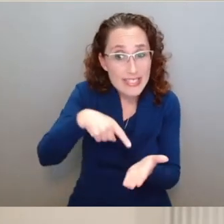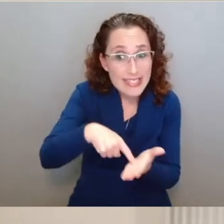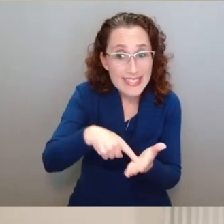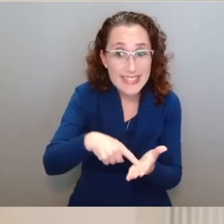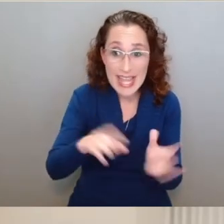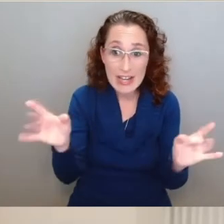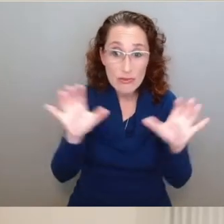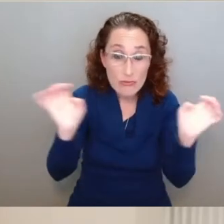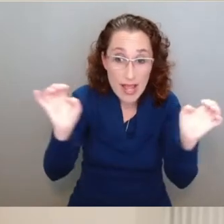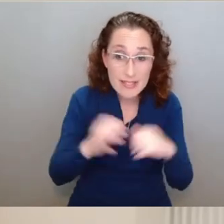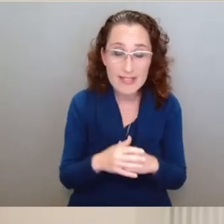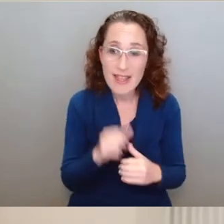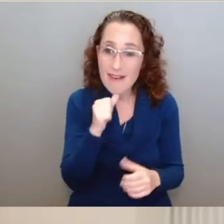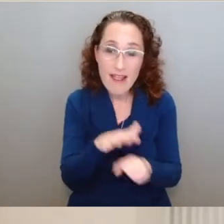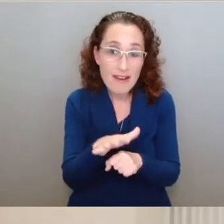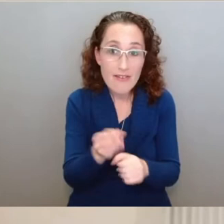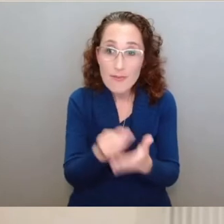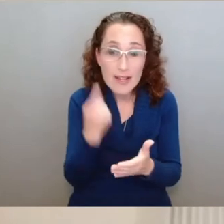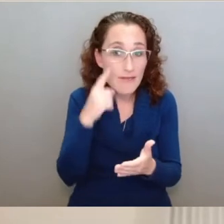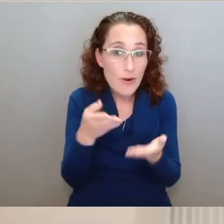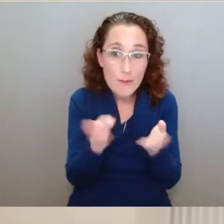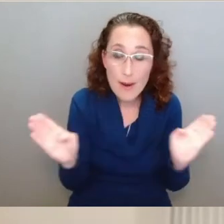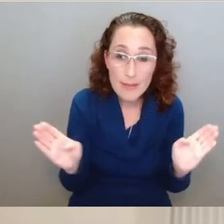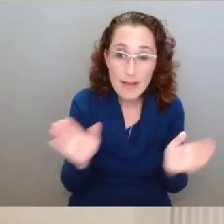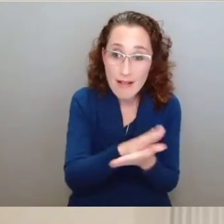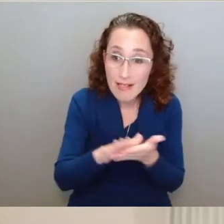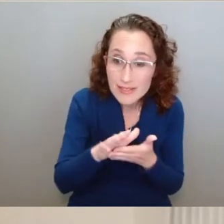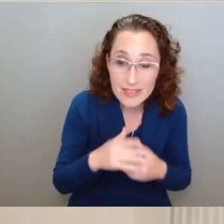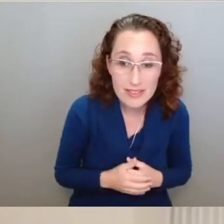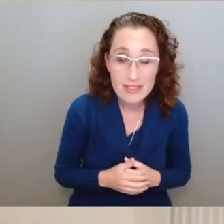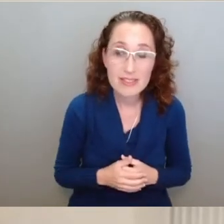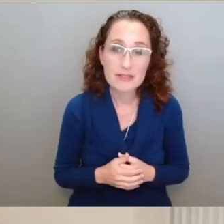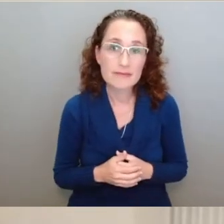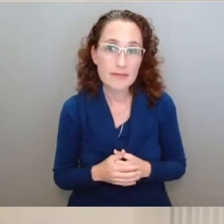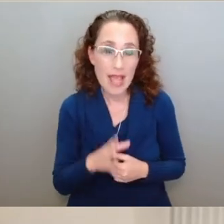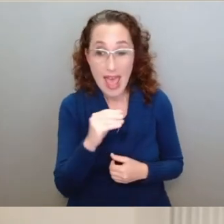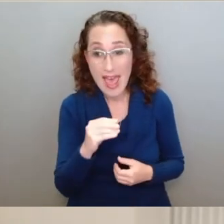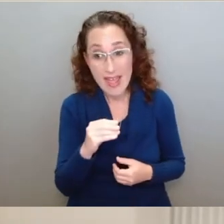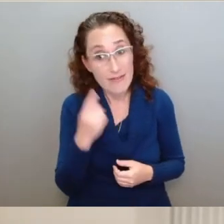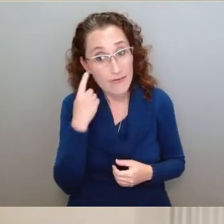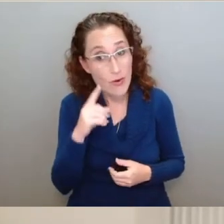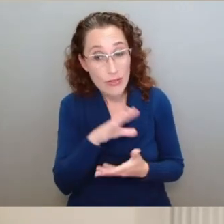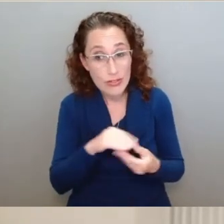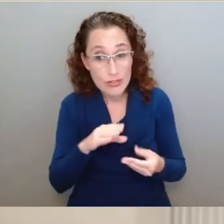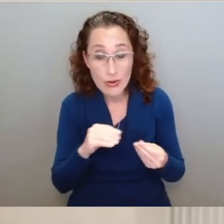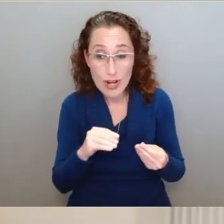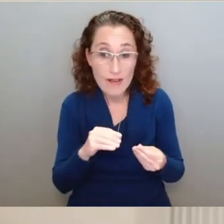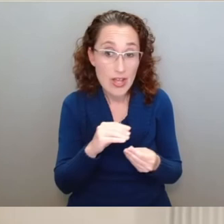for public colleges, drained pool politics in the story of universal healthcare and the battle for